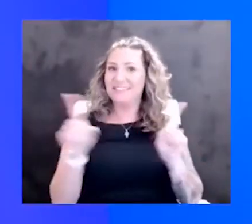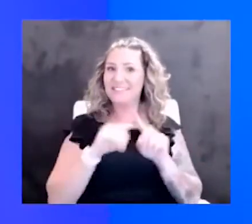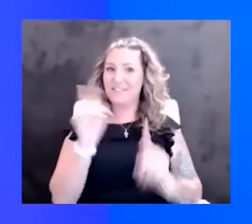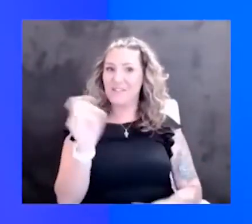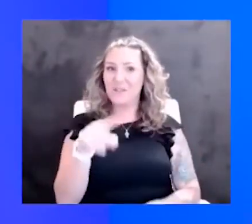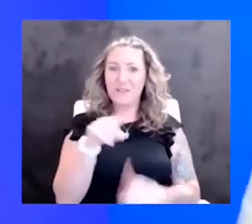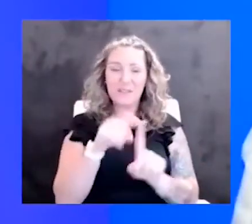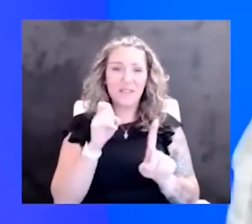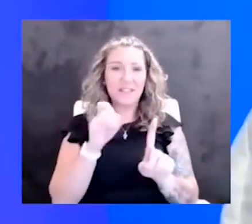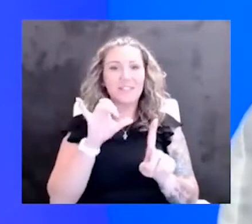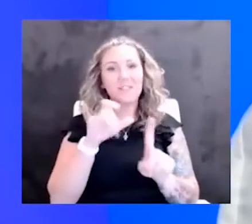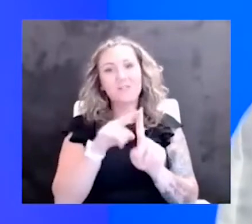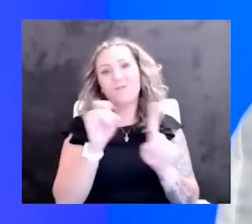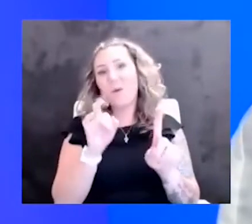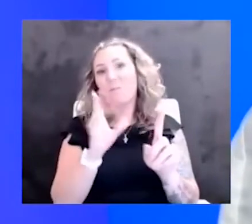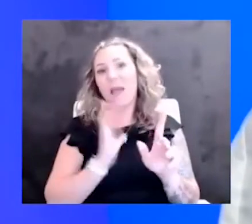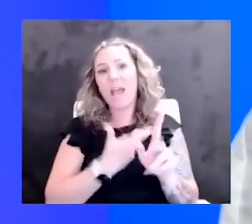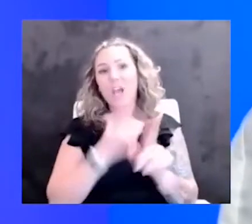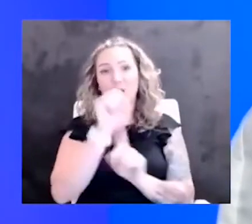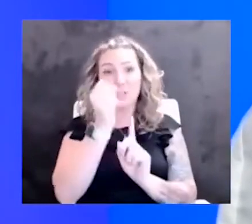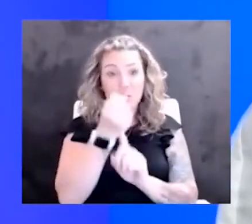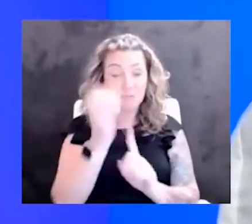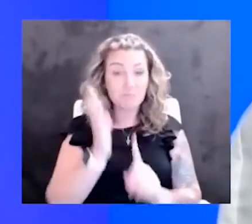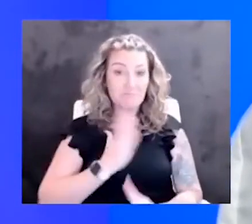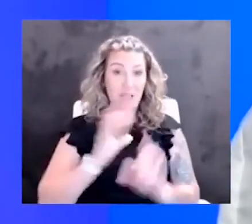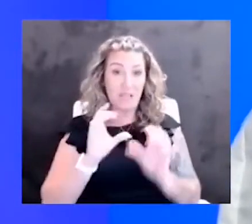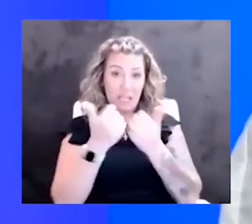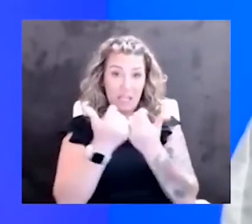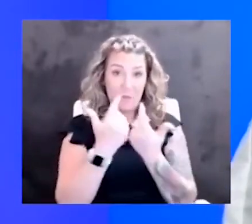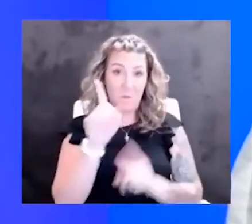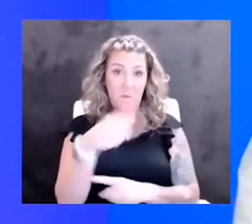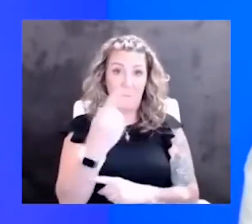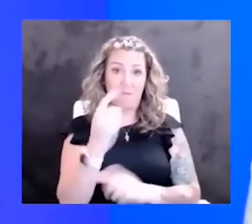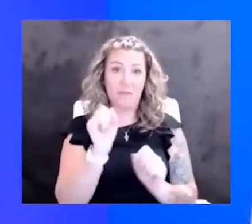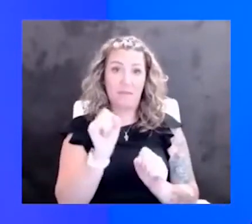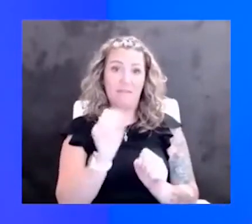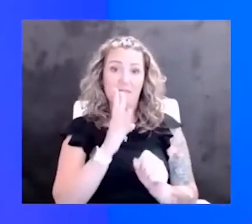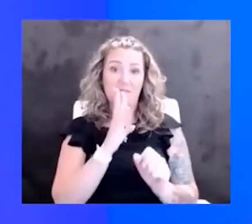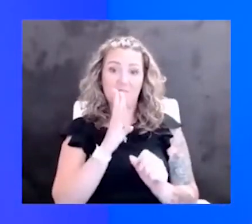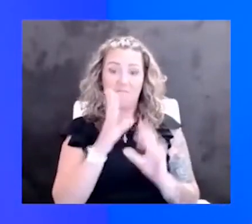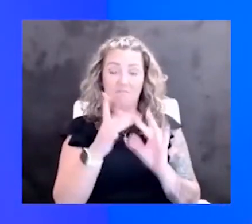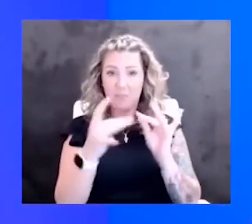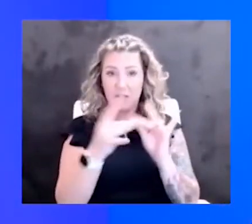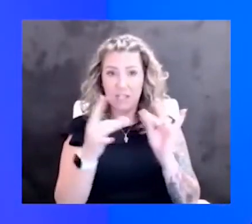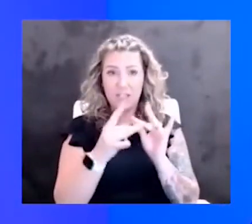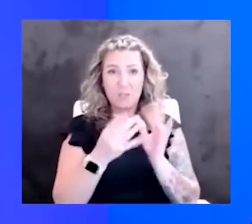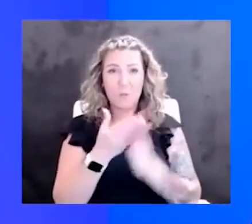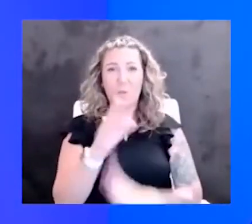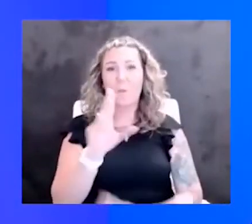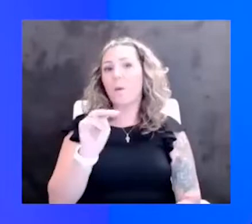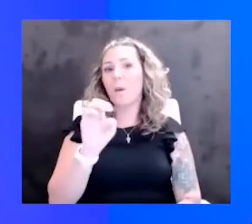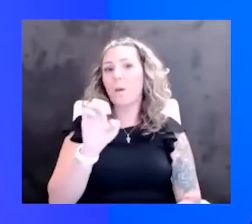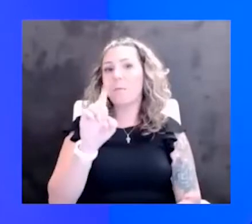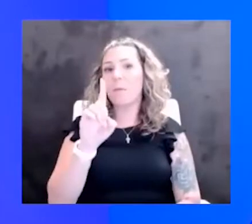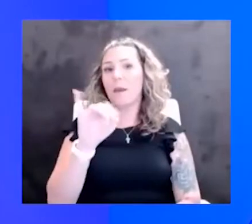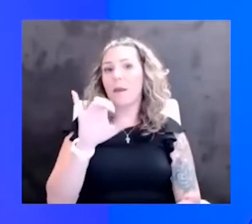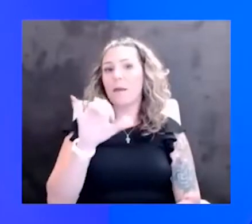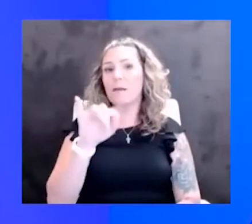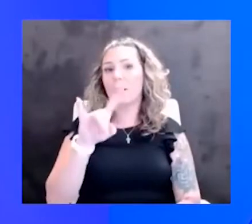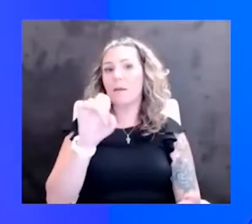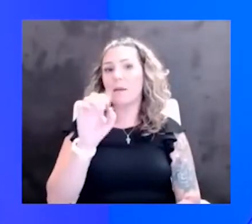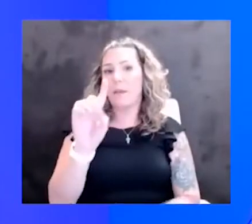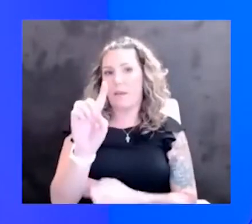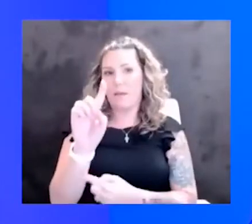in our situation, in my agency, is the only one I can speak to, is through the Medicaid program. When eventually